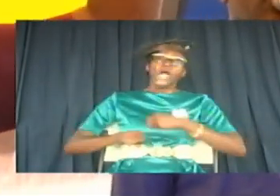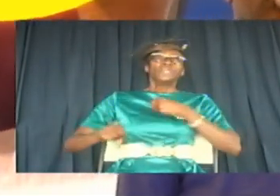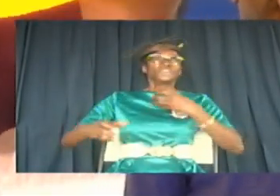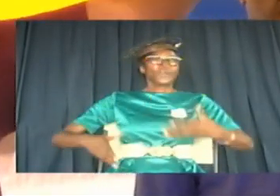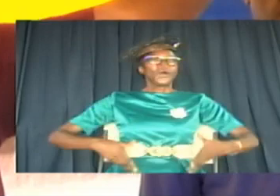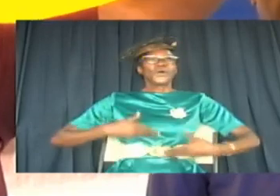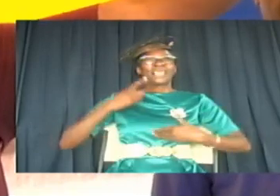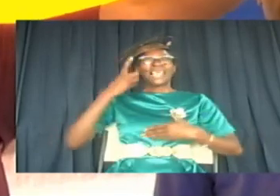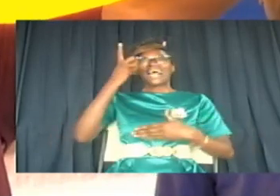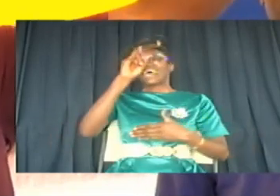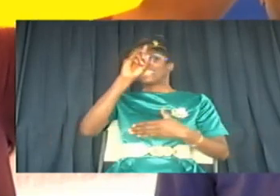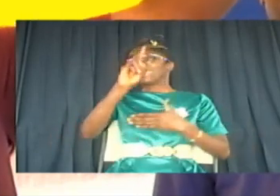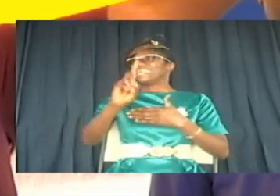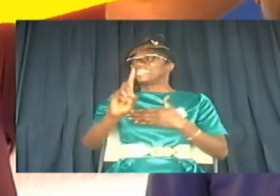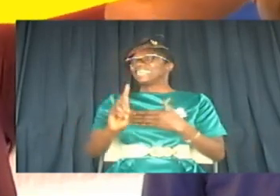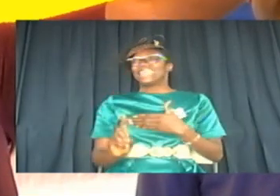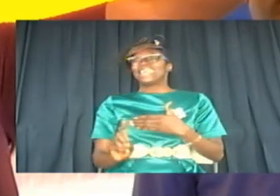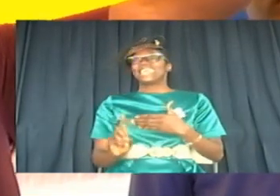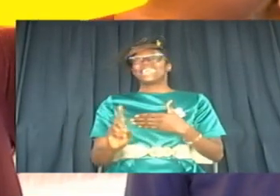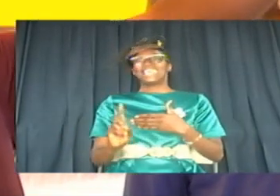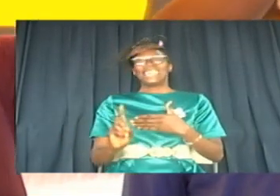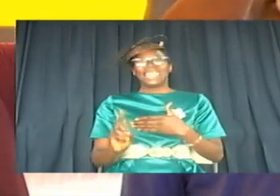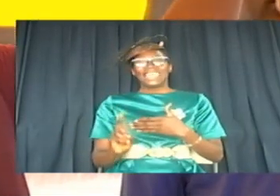glad. So glad he's